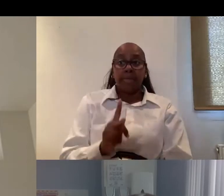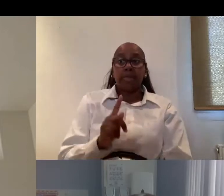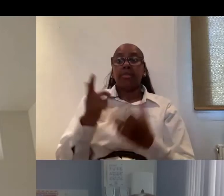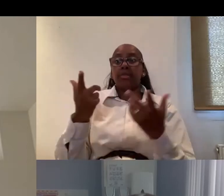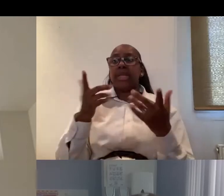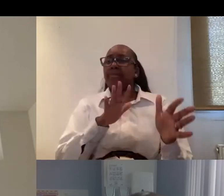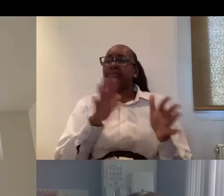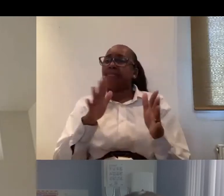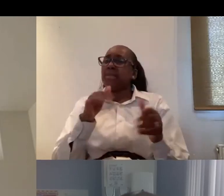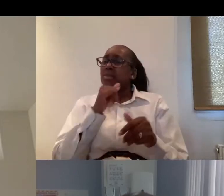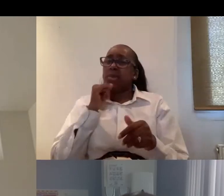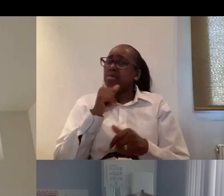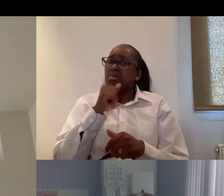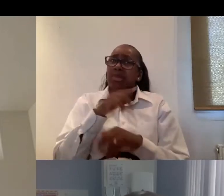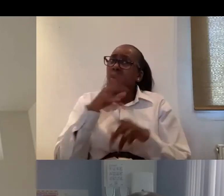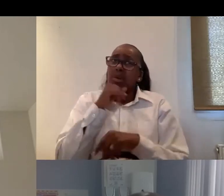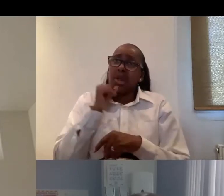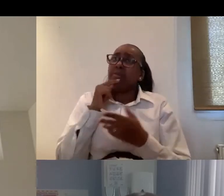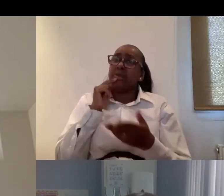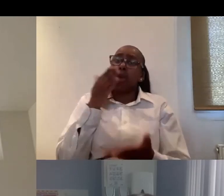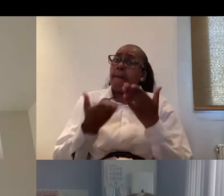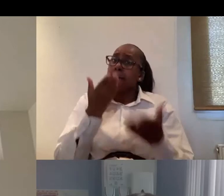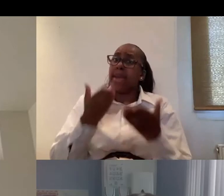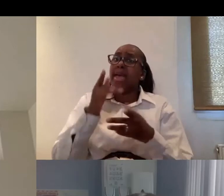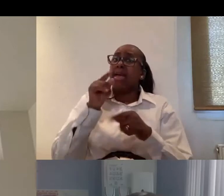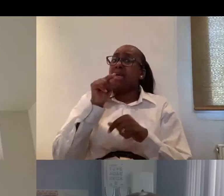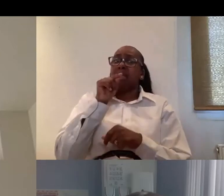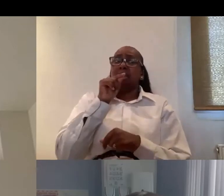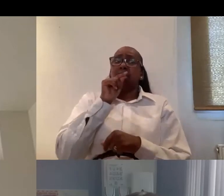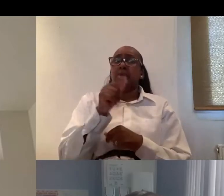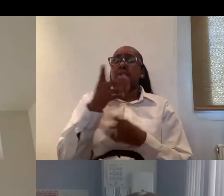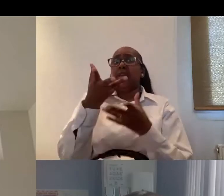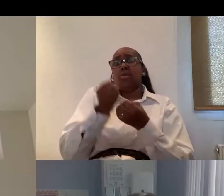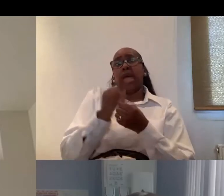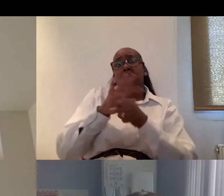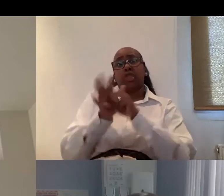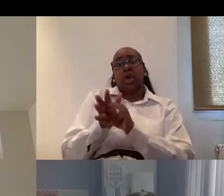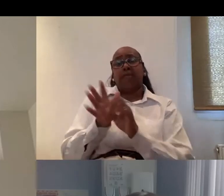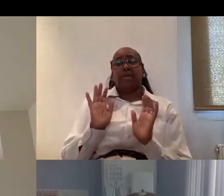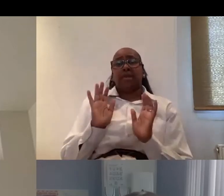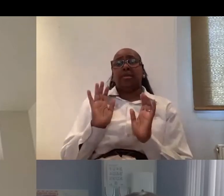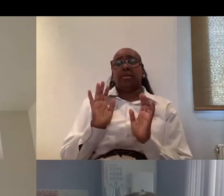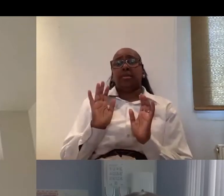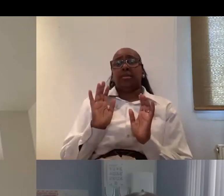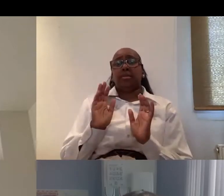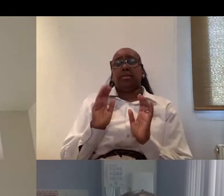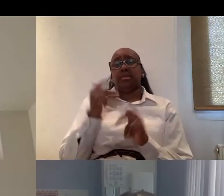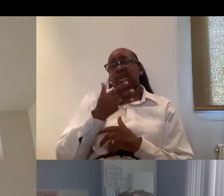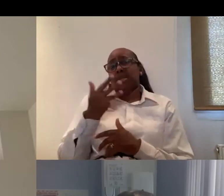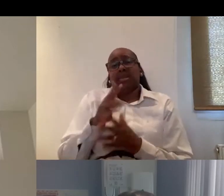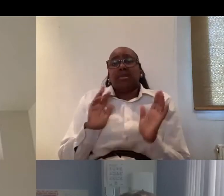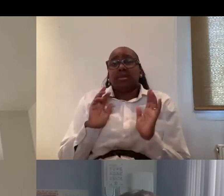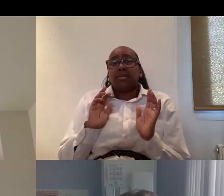little bit unpleasant, but again, they're nothing compared to what you can get if you contract COVID-19.